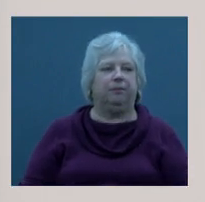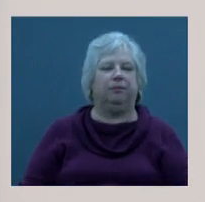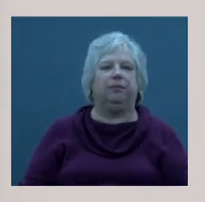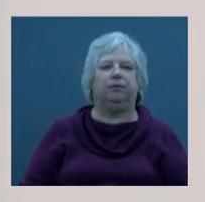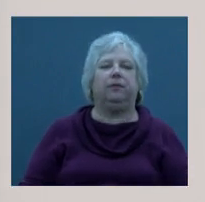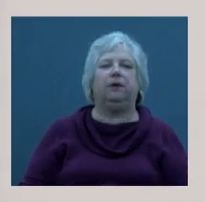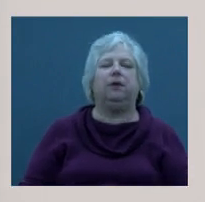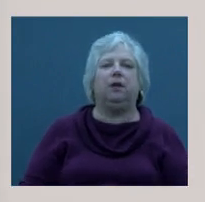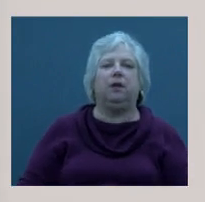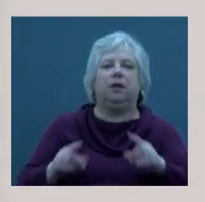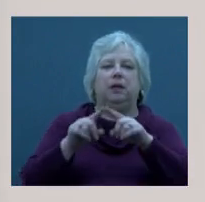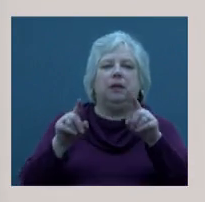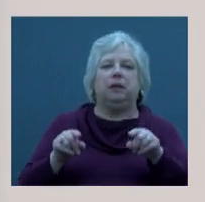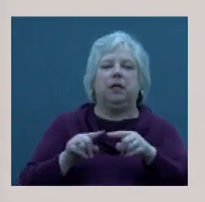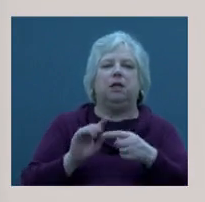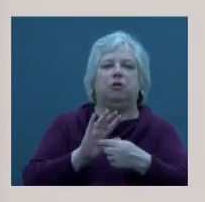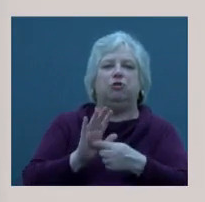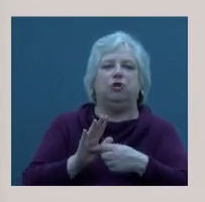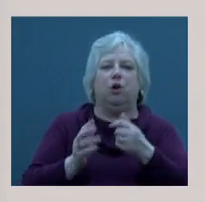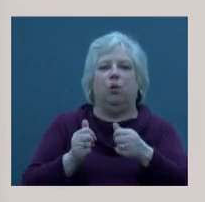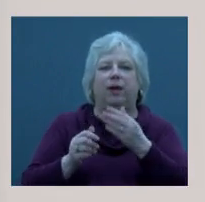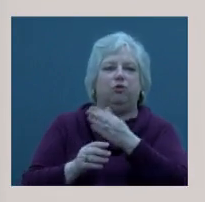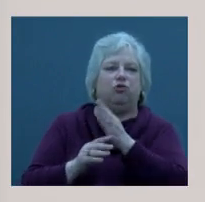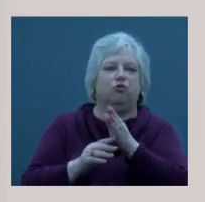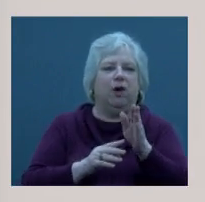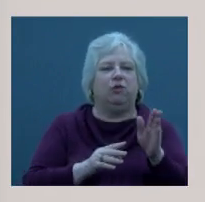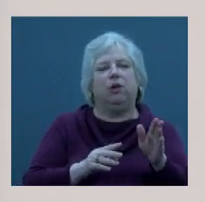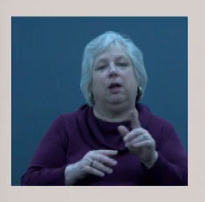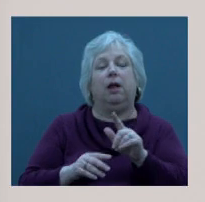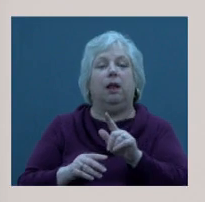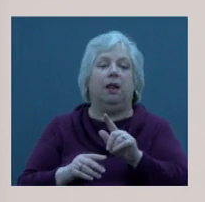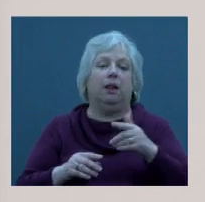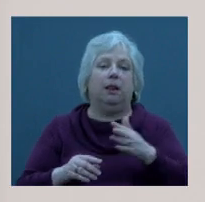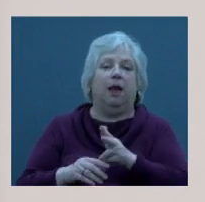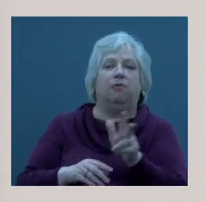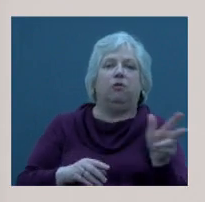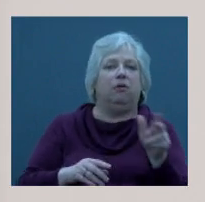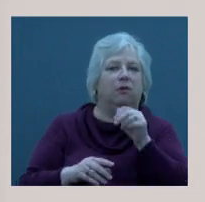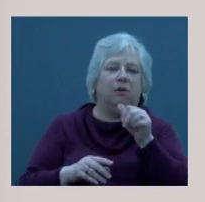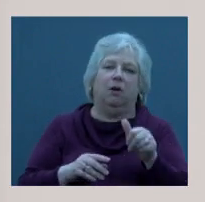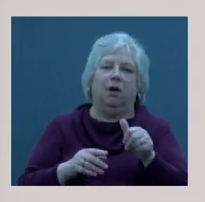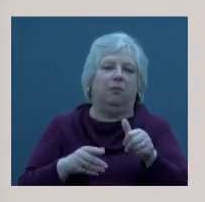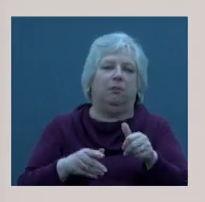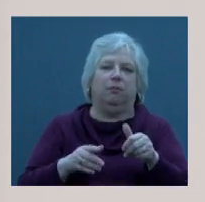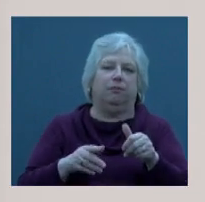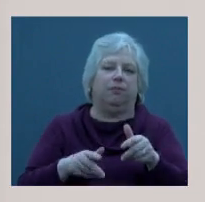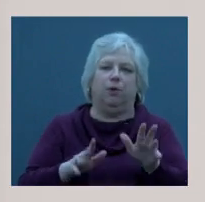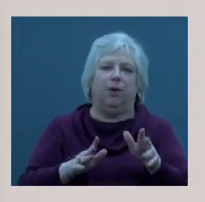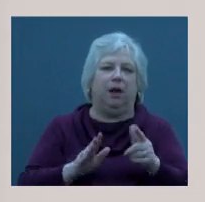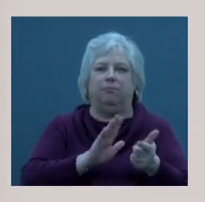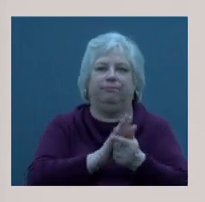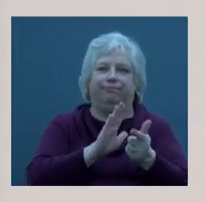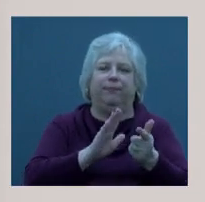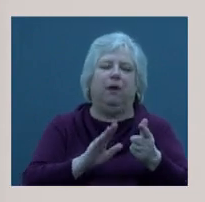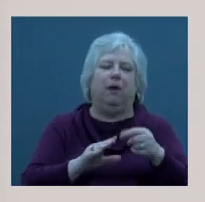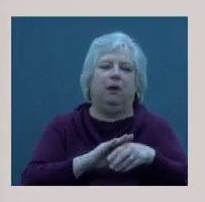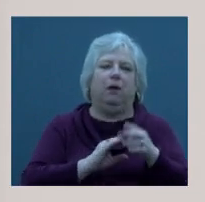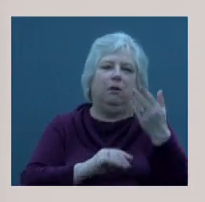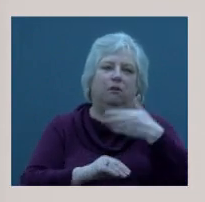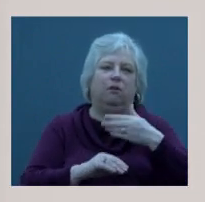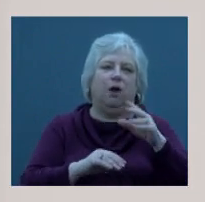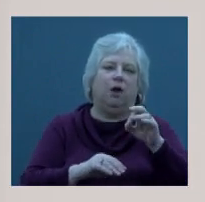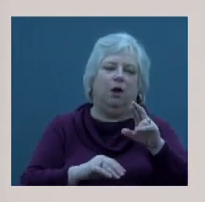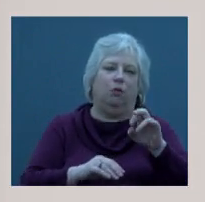Directional signs, again, would advise motorists left turns are not permitted onto the frontage road. For